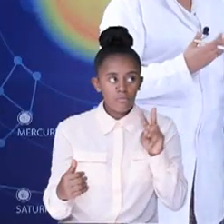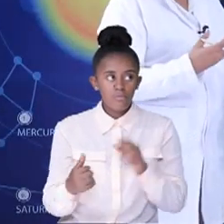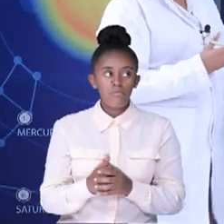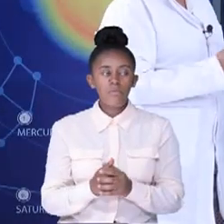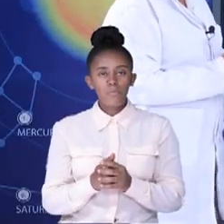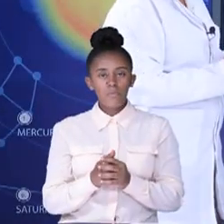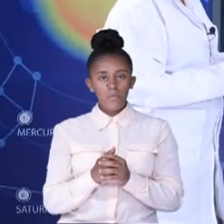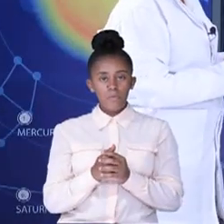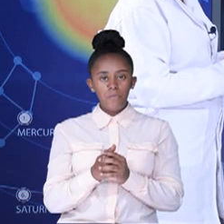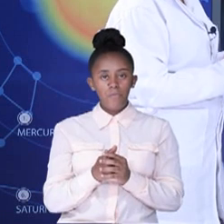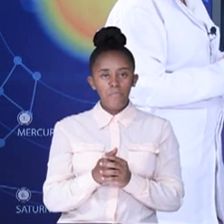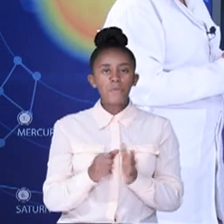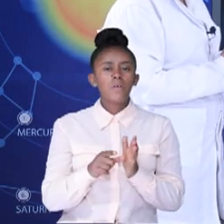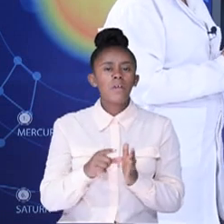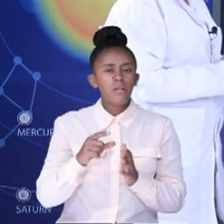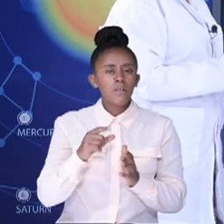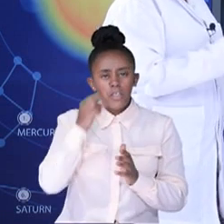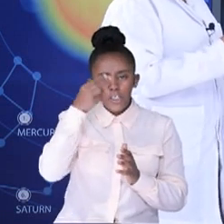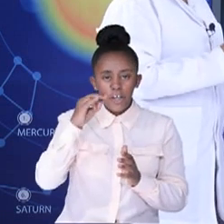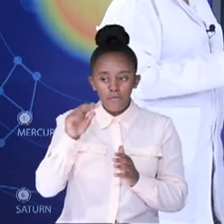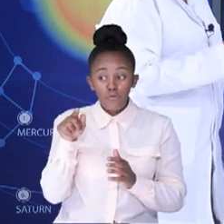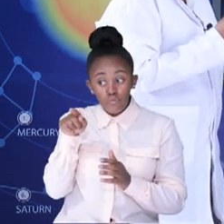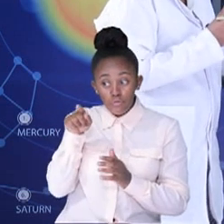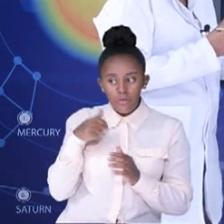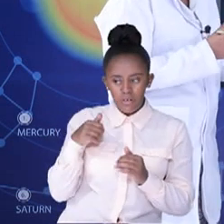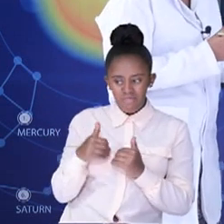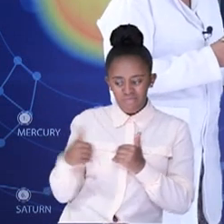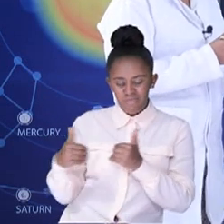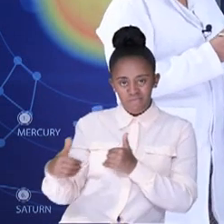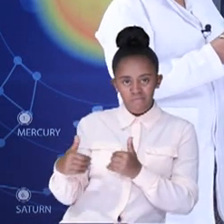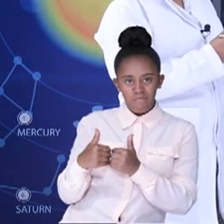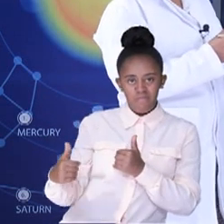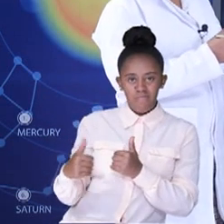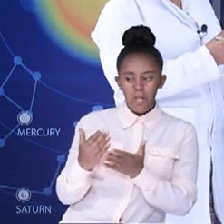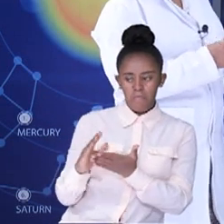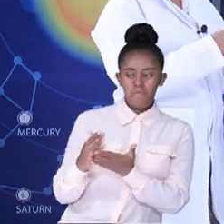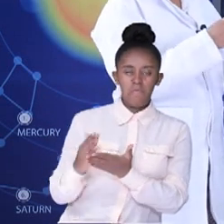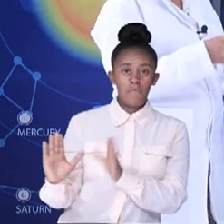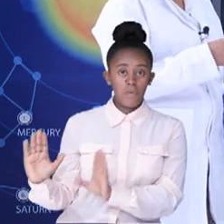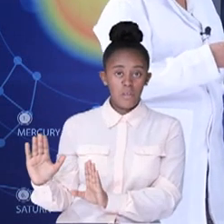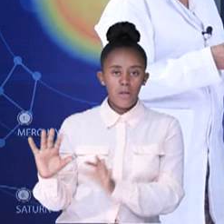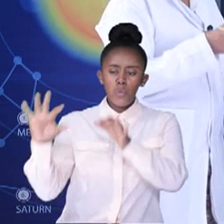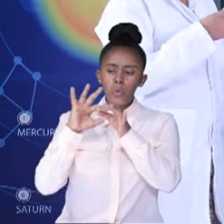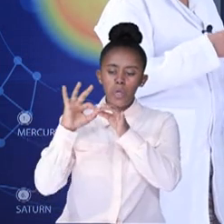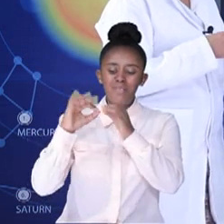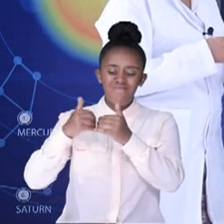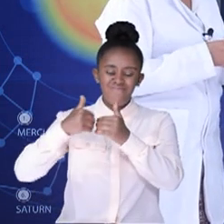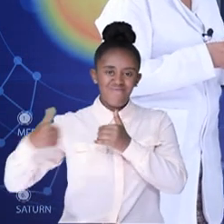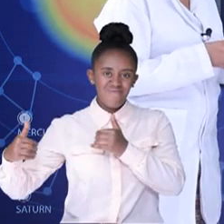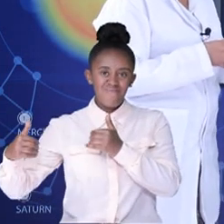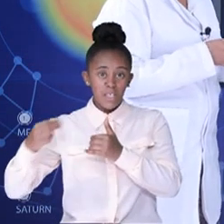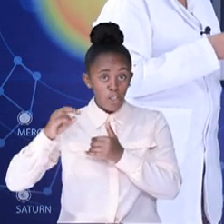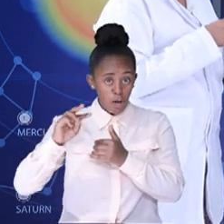discriminate HIV positive individuals, or if we cannot avoid stigma in our society,